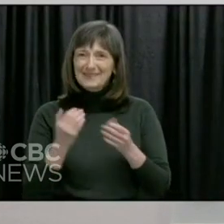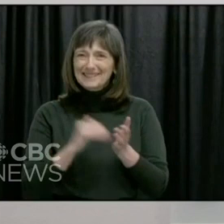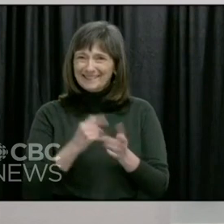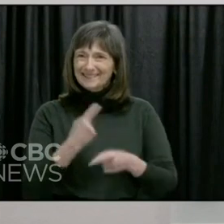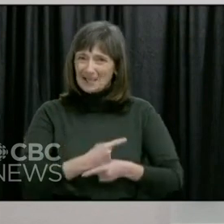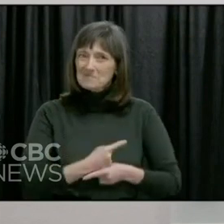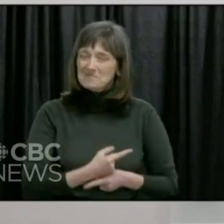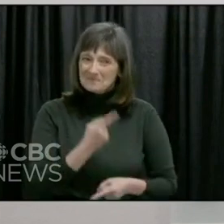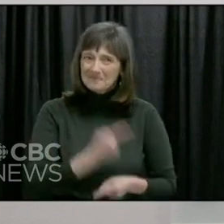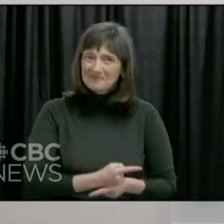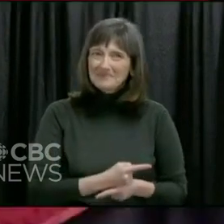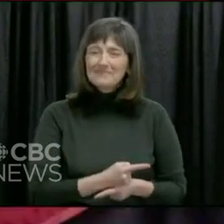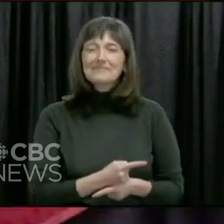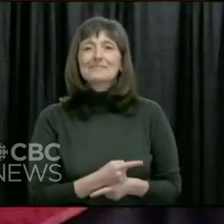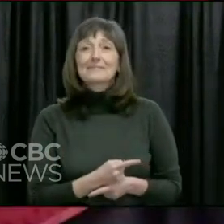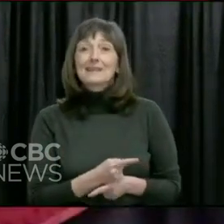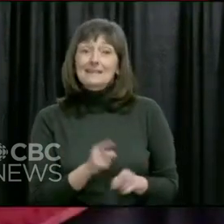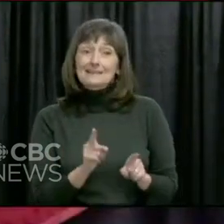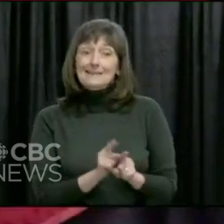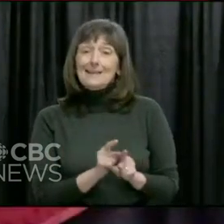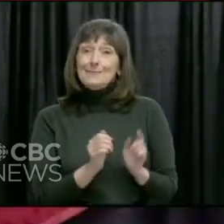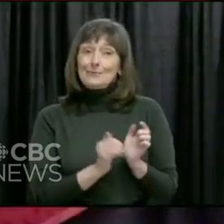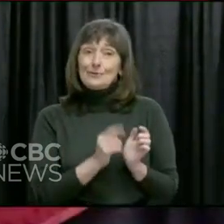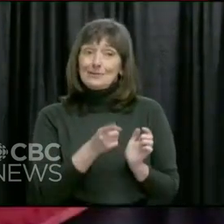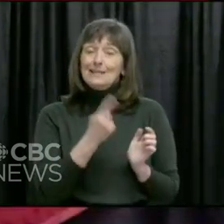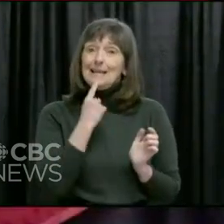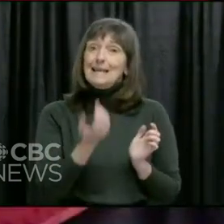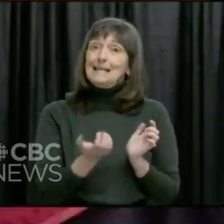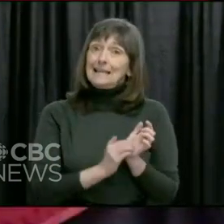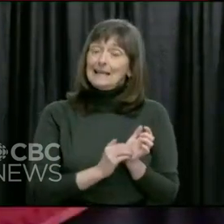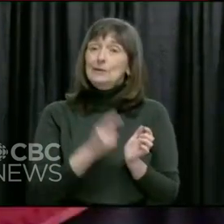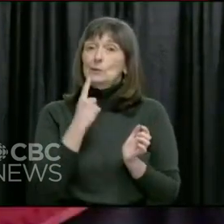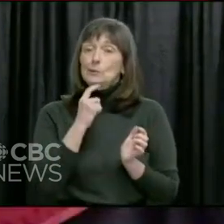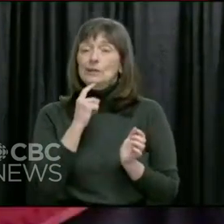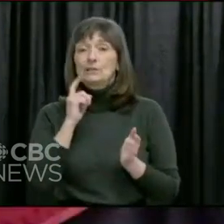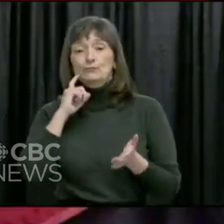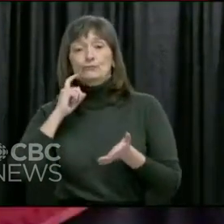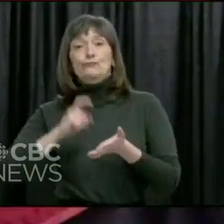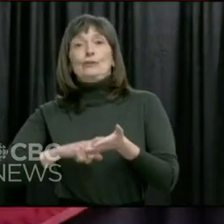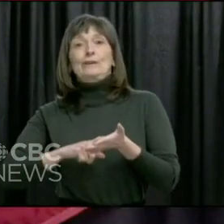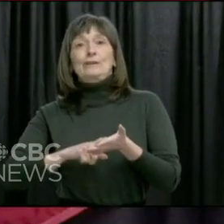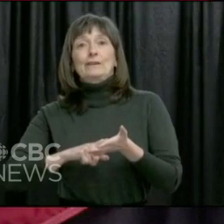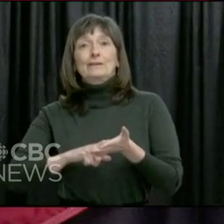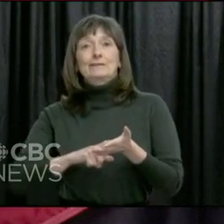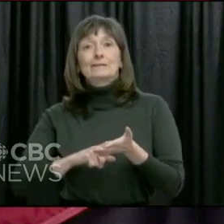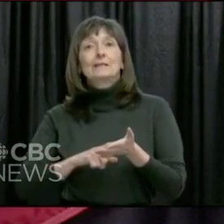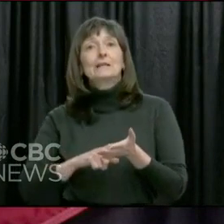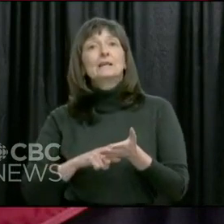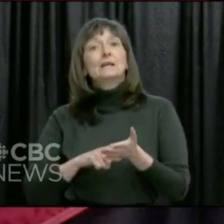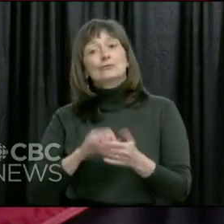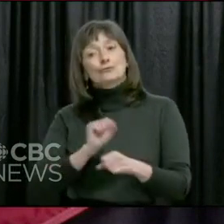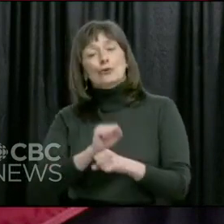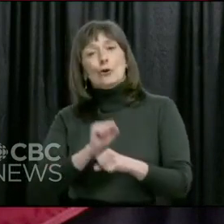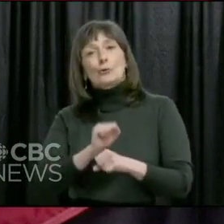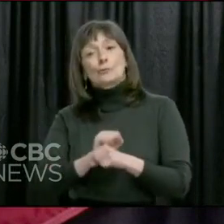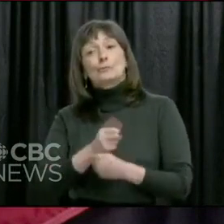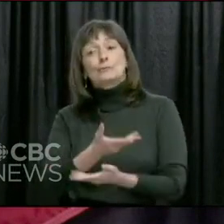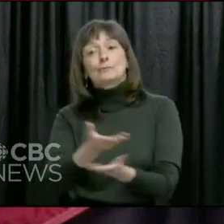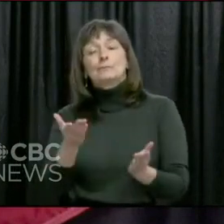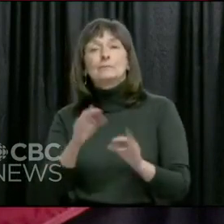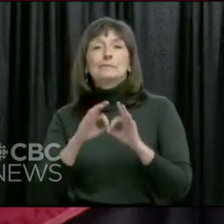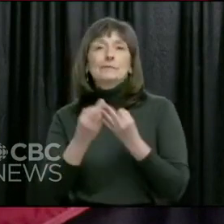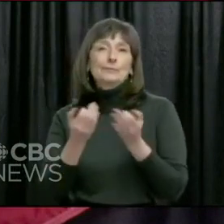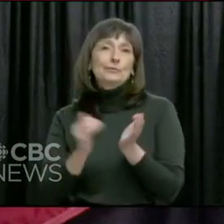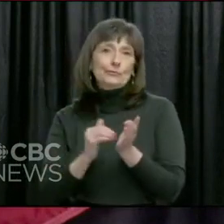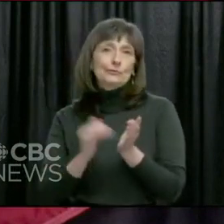us, as Dr. Fitzgerald has said, with another opportunity to highlight what is a significant role and contributions that family doctors